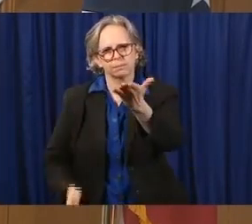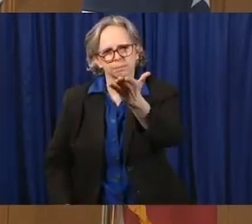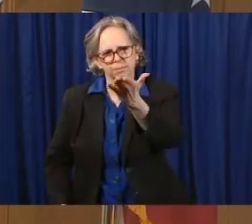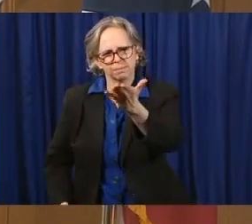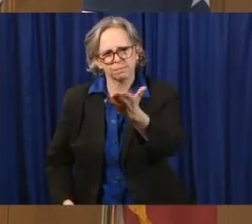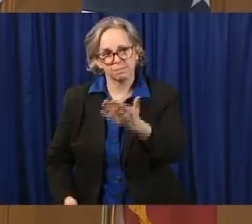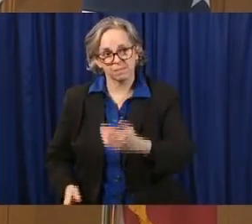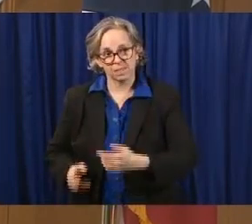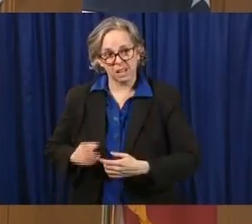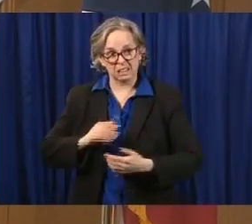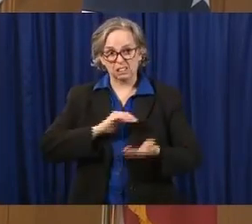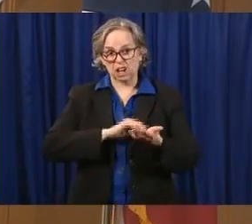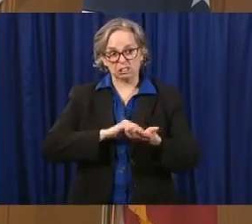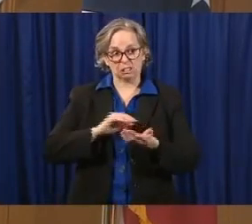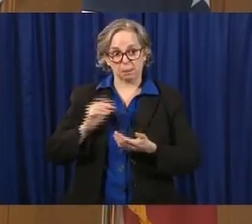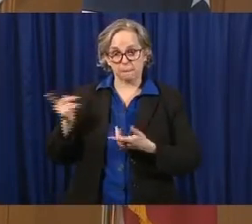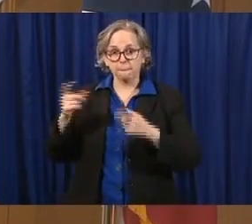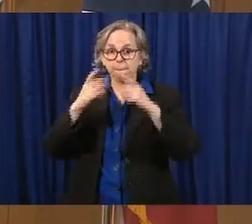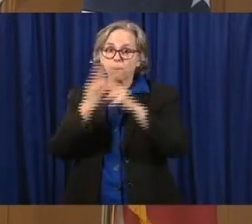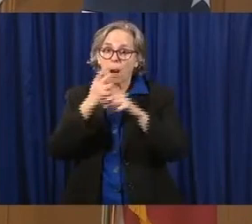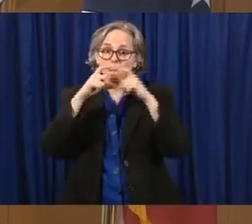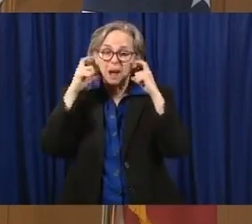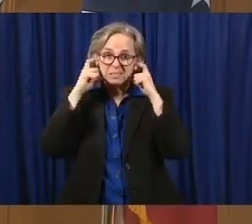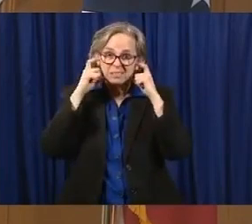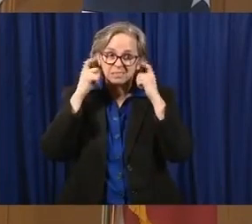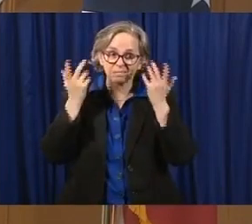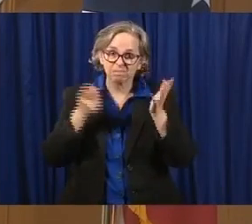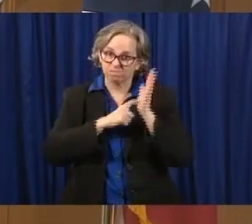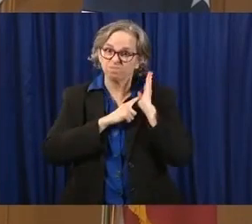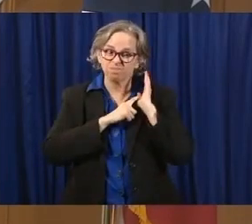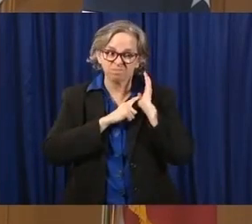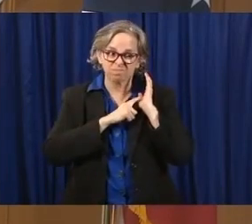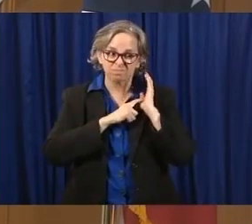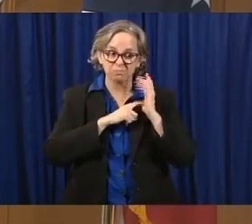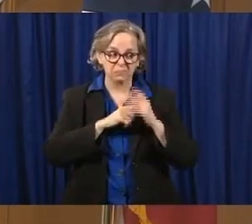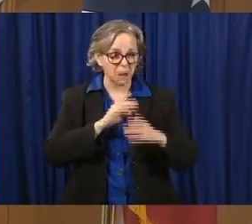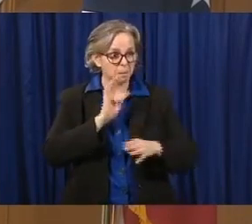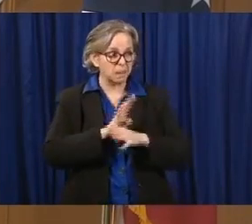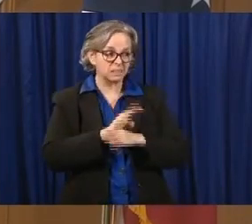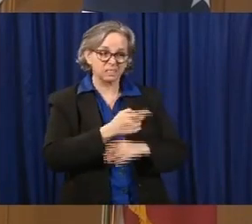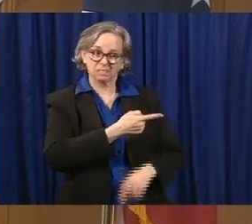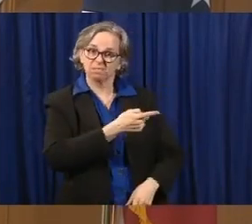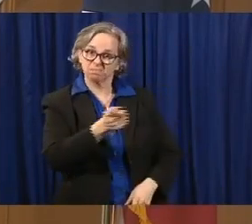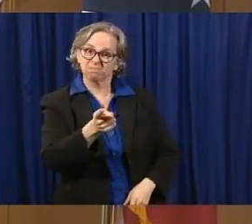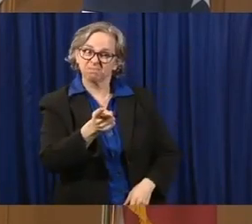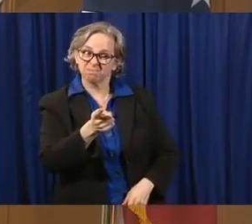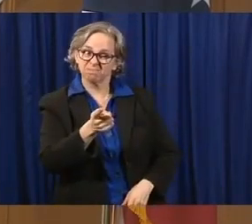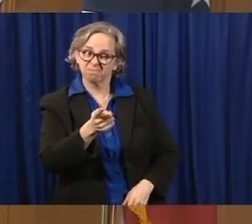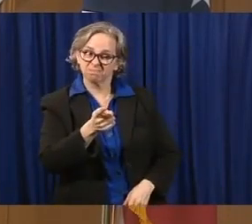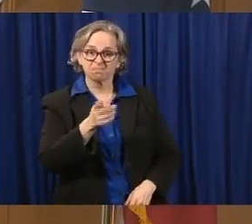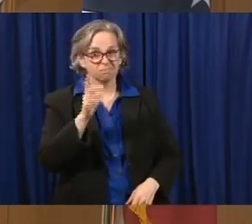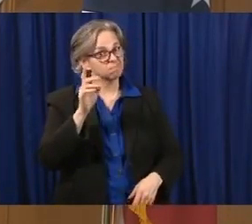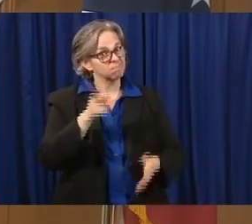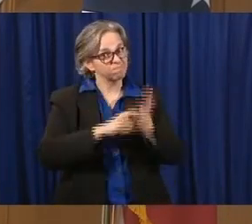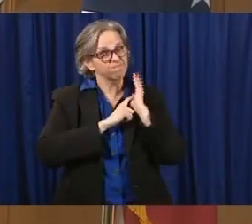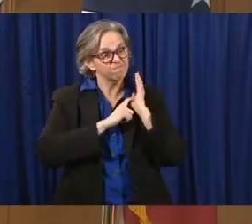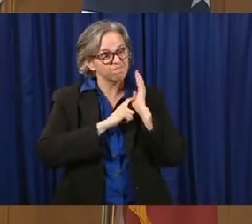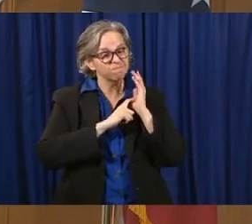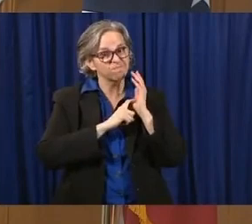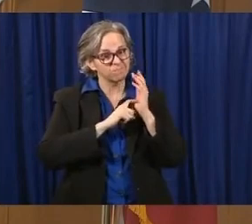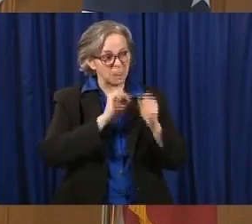You know, businesses are going to be having their employees wear these. It's going to be